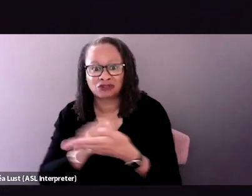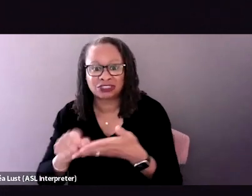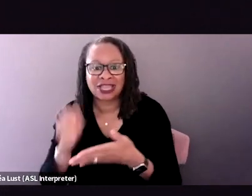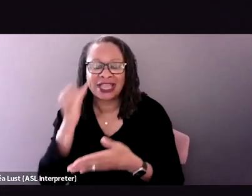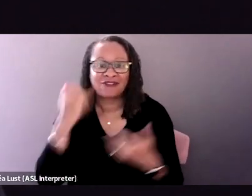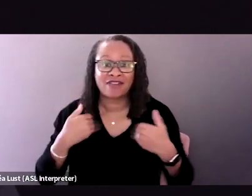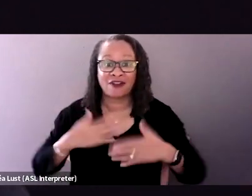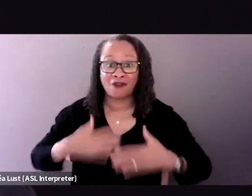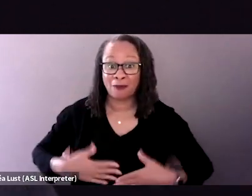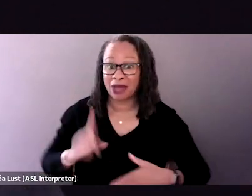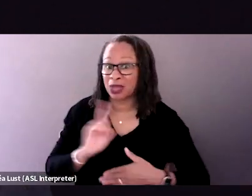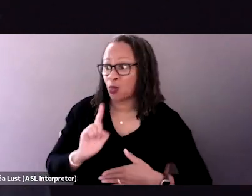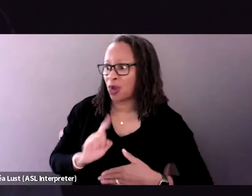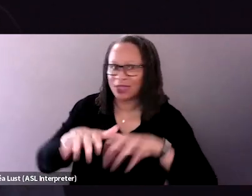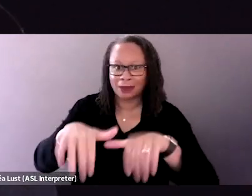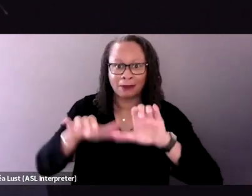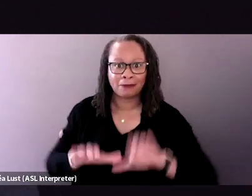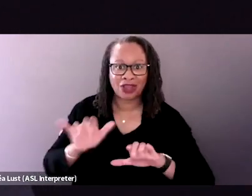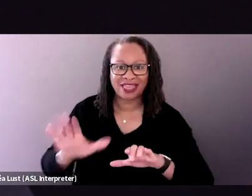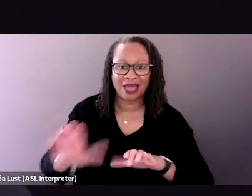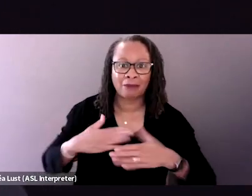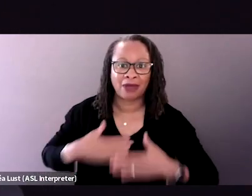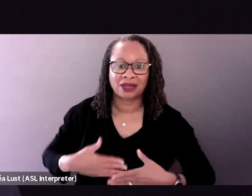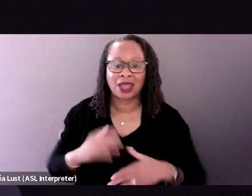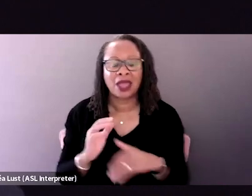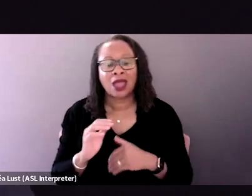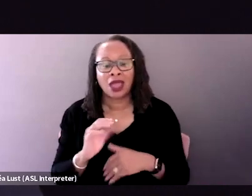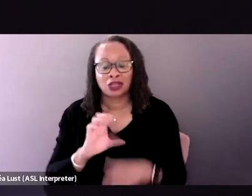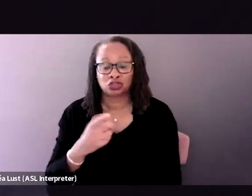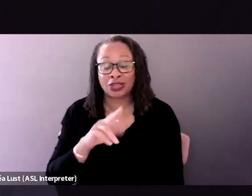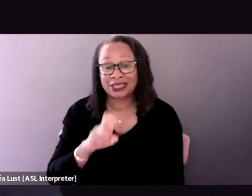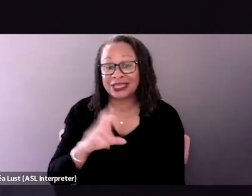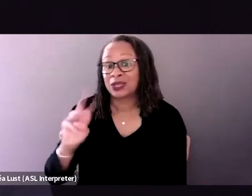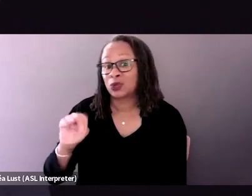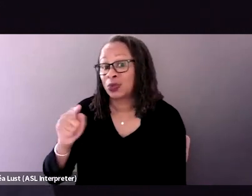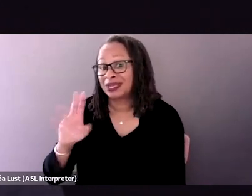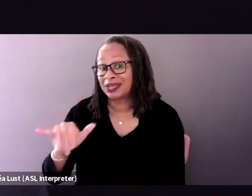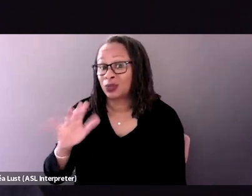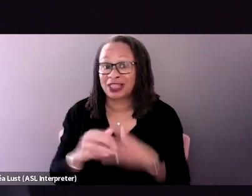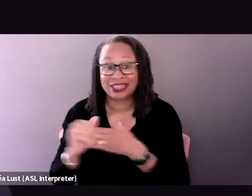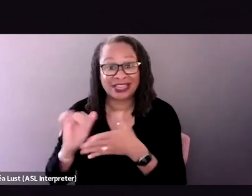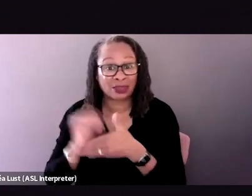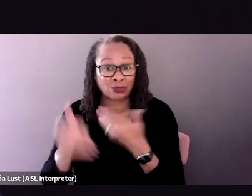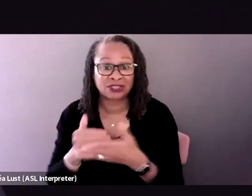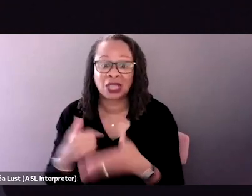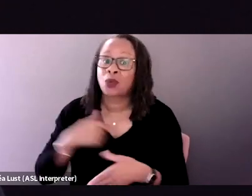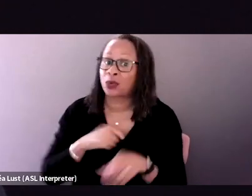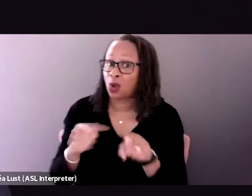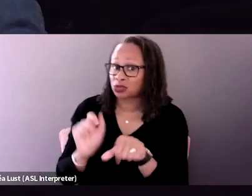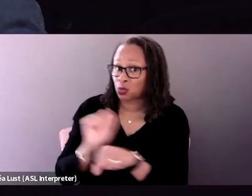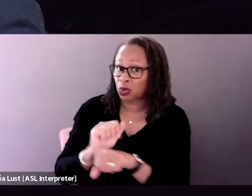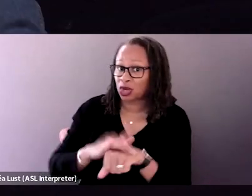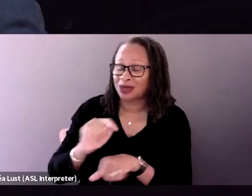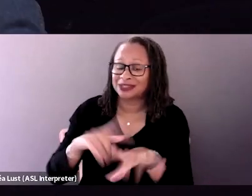whether it was buried. And that process that Charlene and Whitney were leading was also one that we were working on, right? And